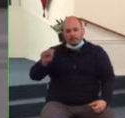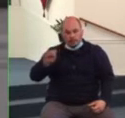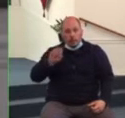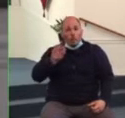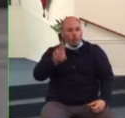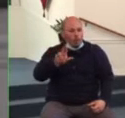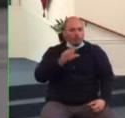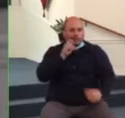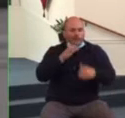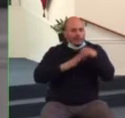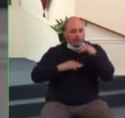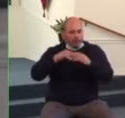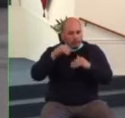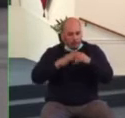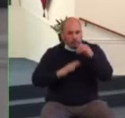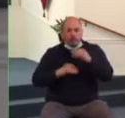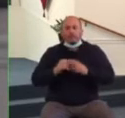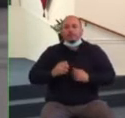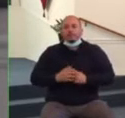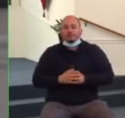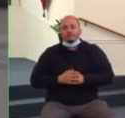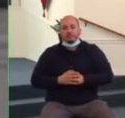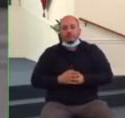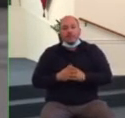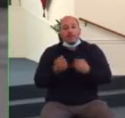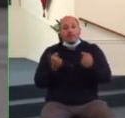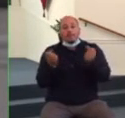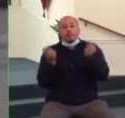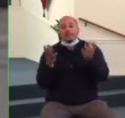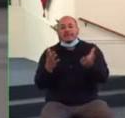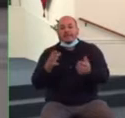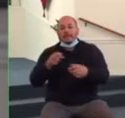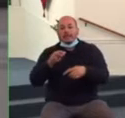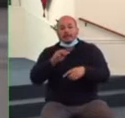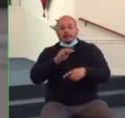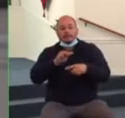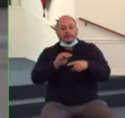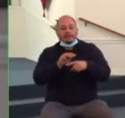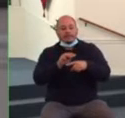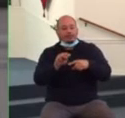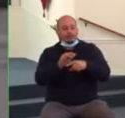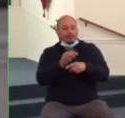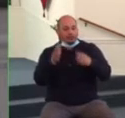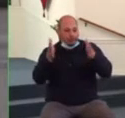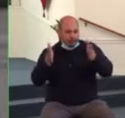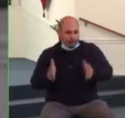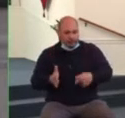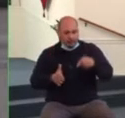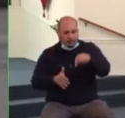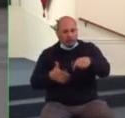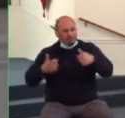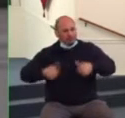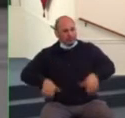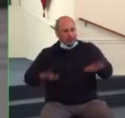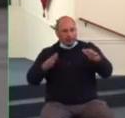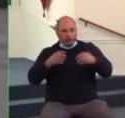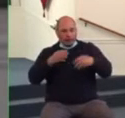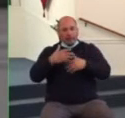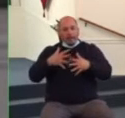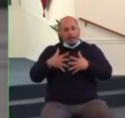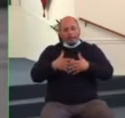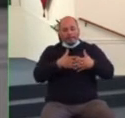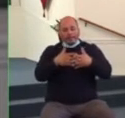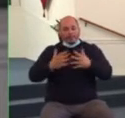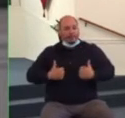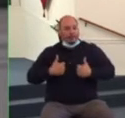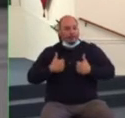life to serve God in other countries that are far less comfortable than our own. A lot of faithful Christians right here in our